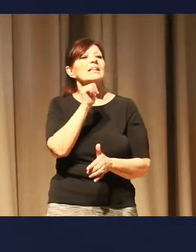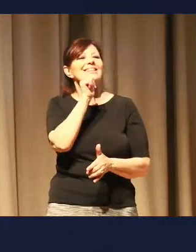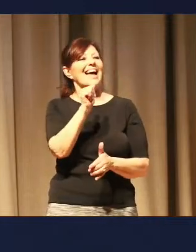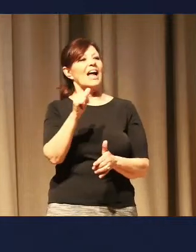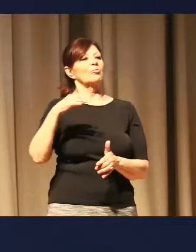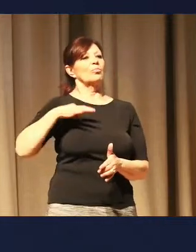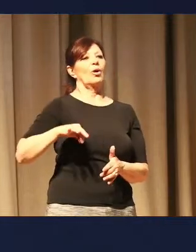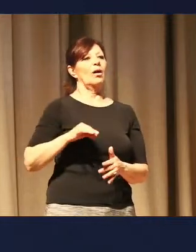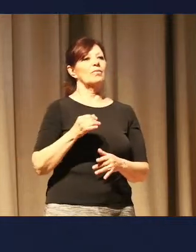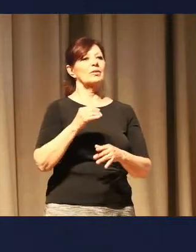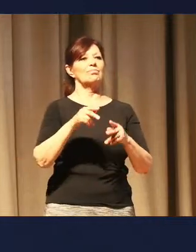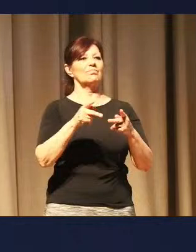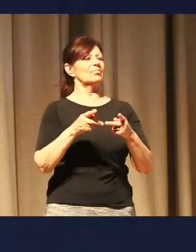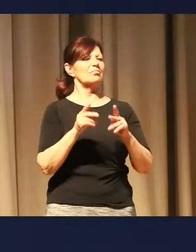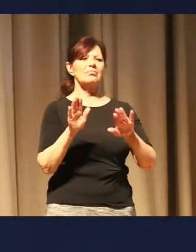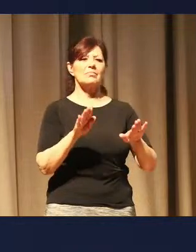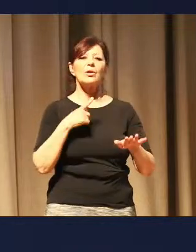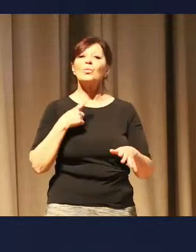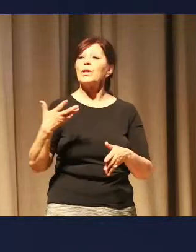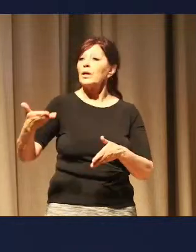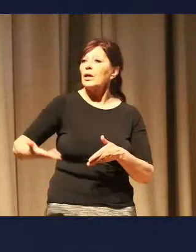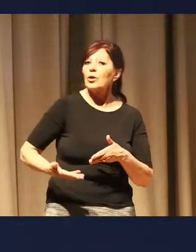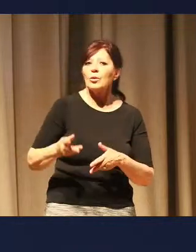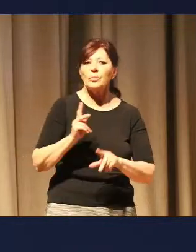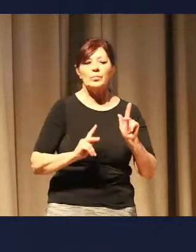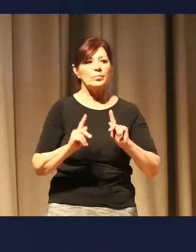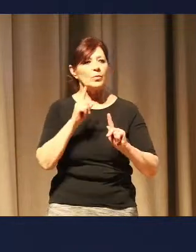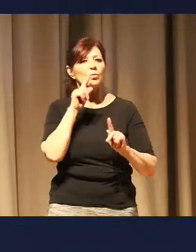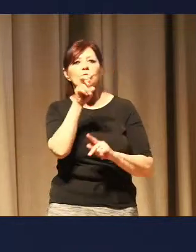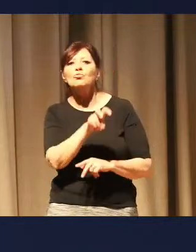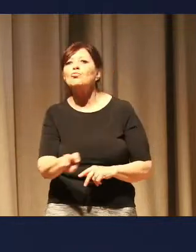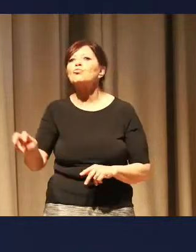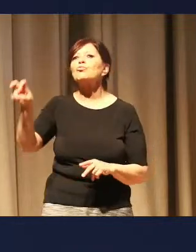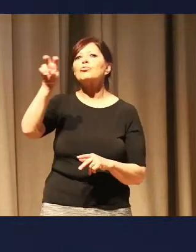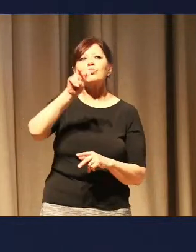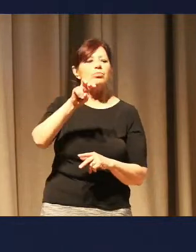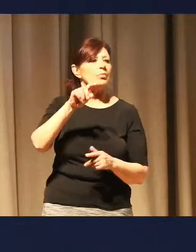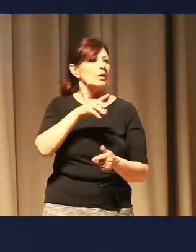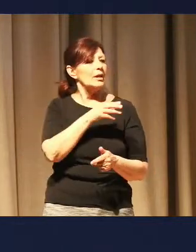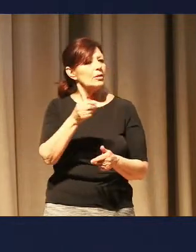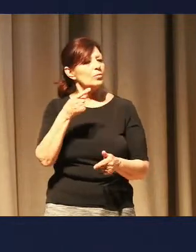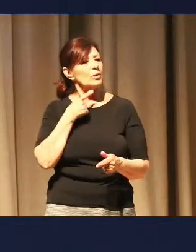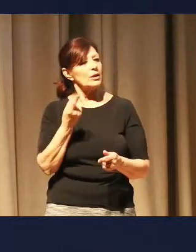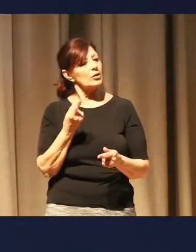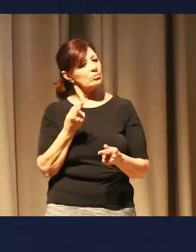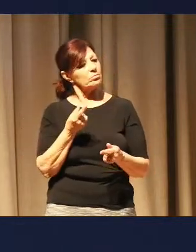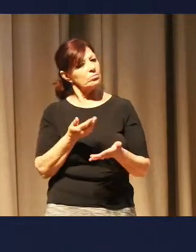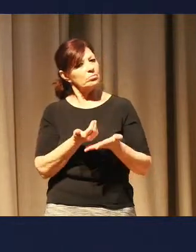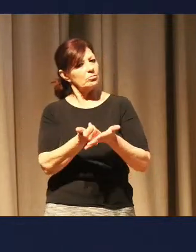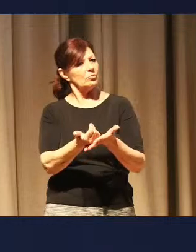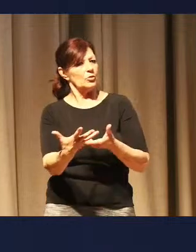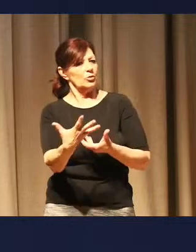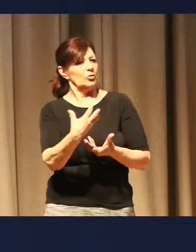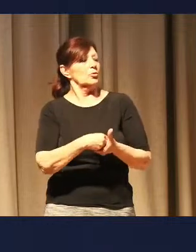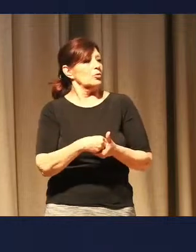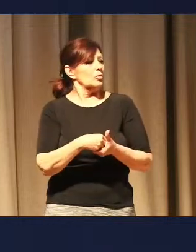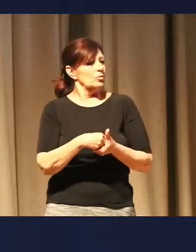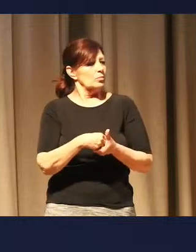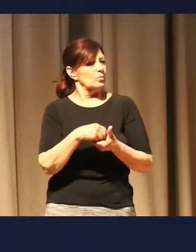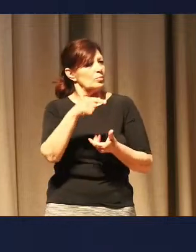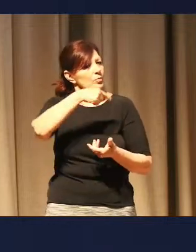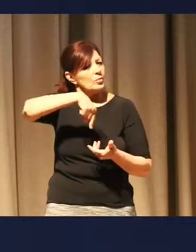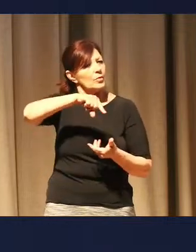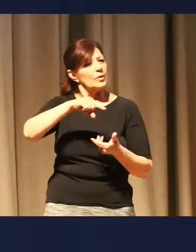non-profit institutions. We are employers, we are tourism anchors, and we are stewards of the cultural legacy of Western